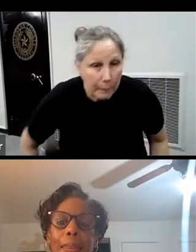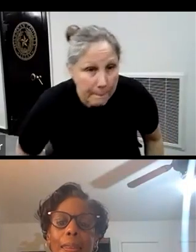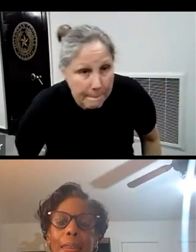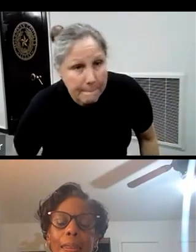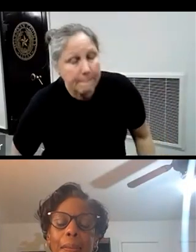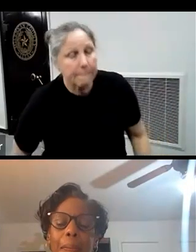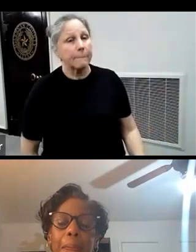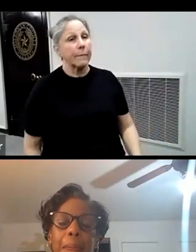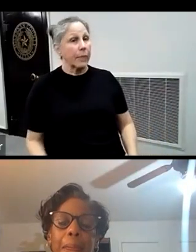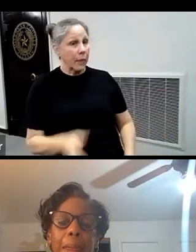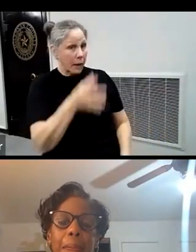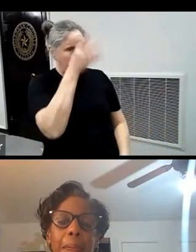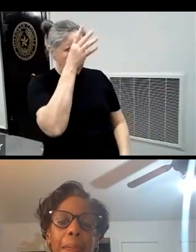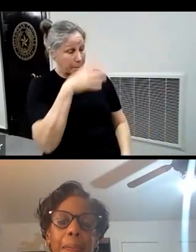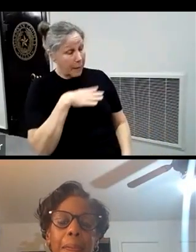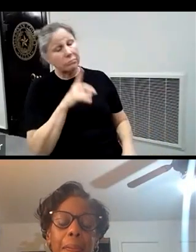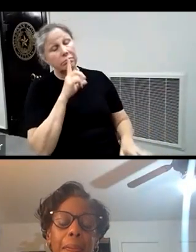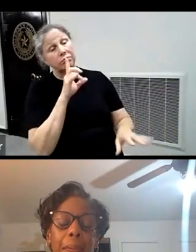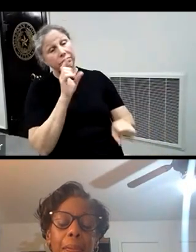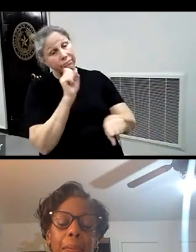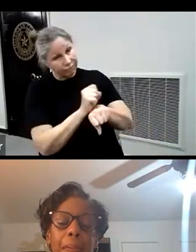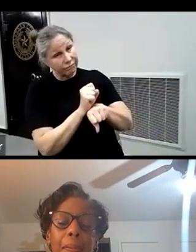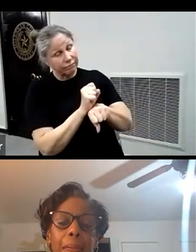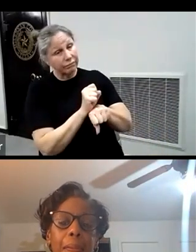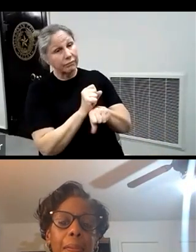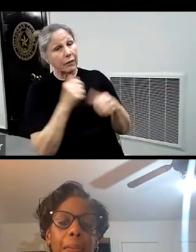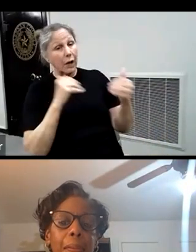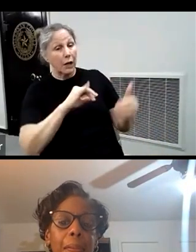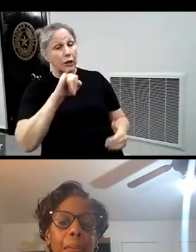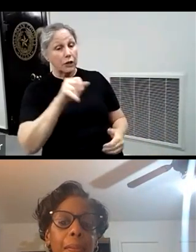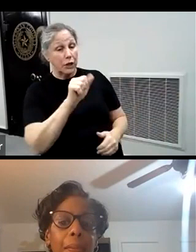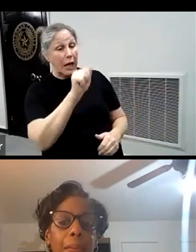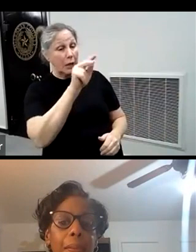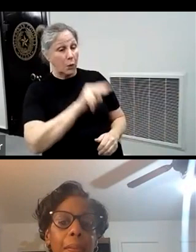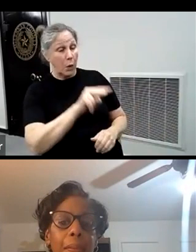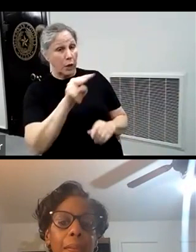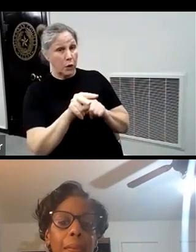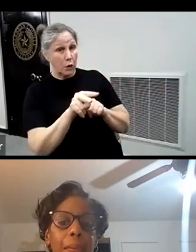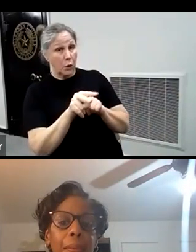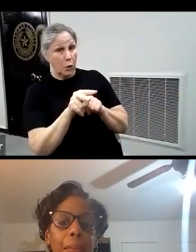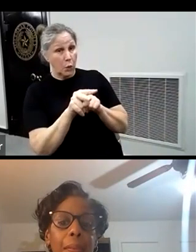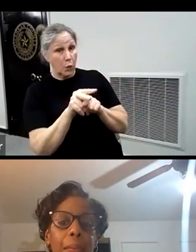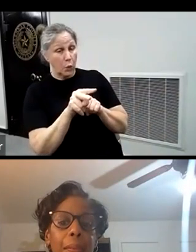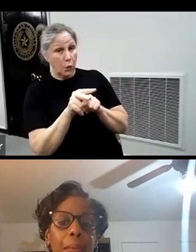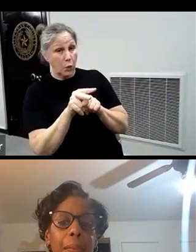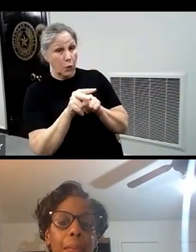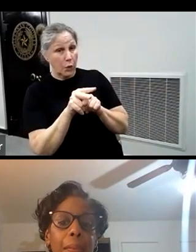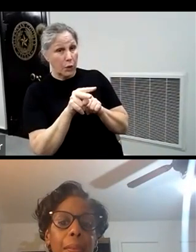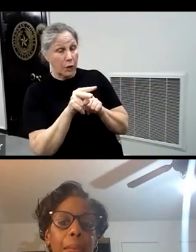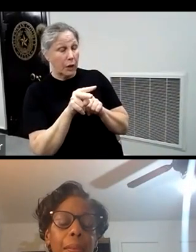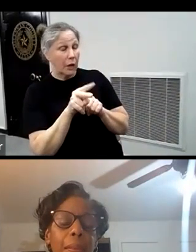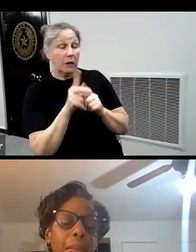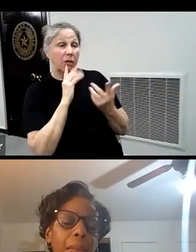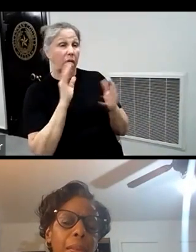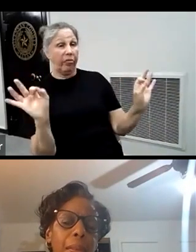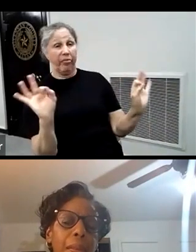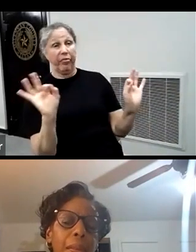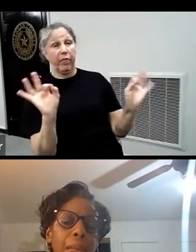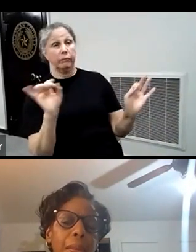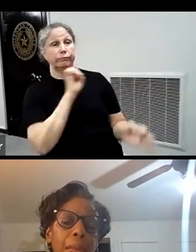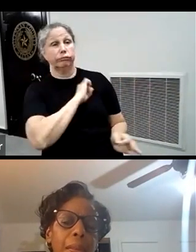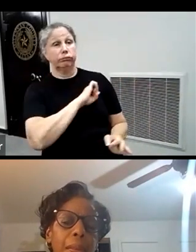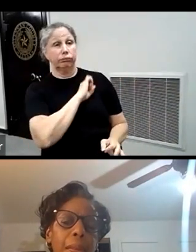fact is, going forward, GA 22 is pretty much superfluous except for that it